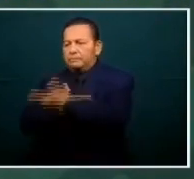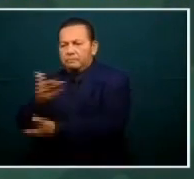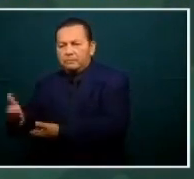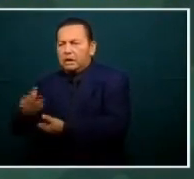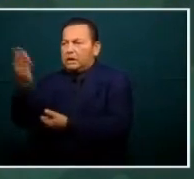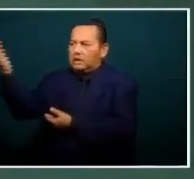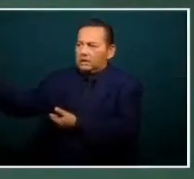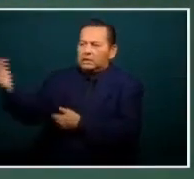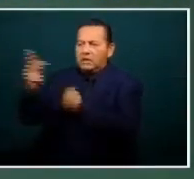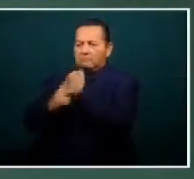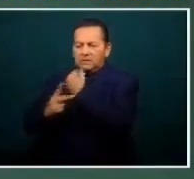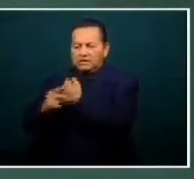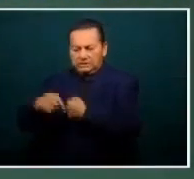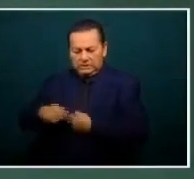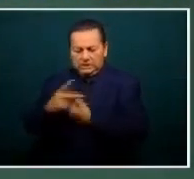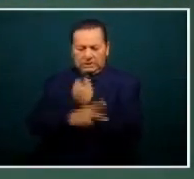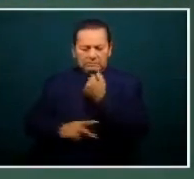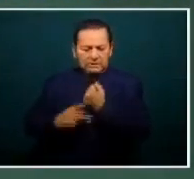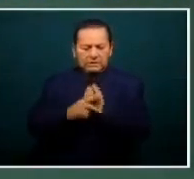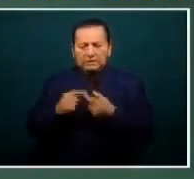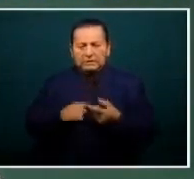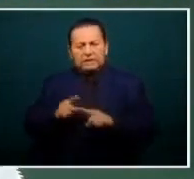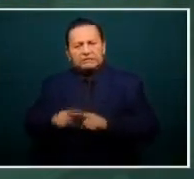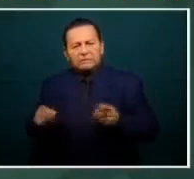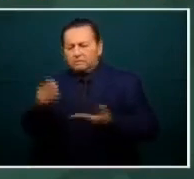there should always exist